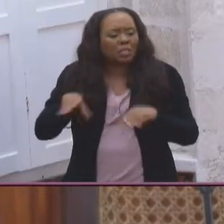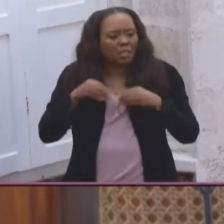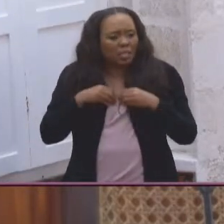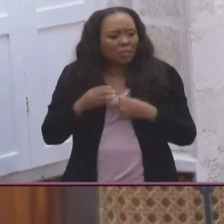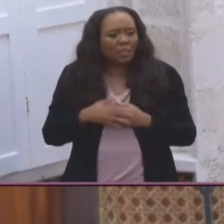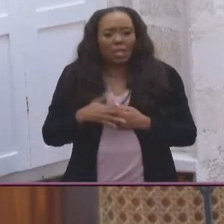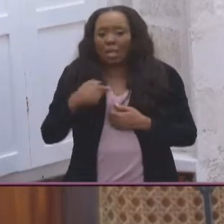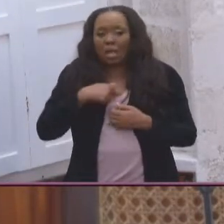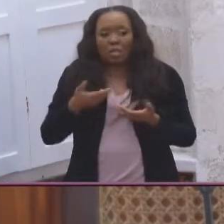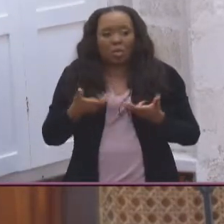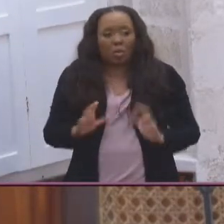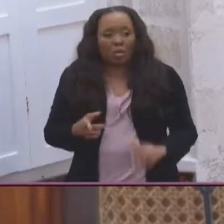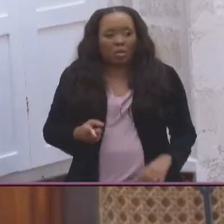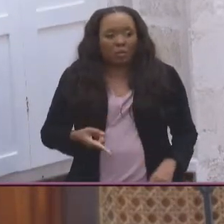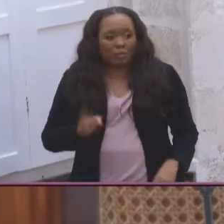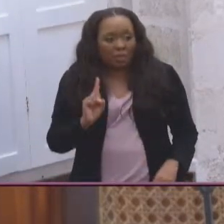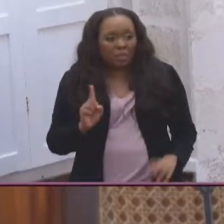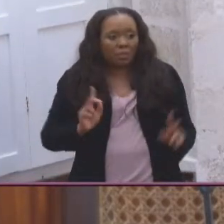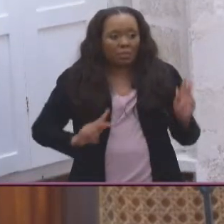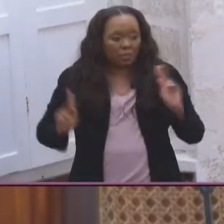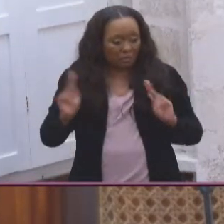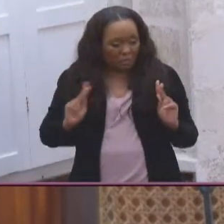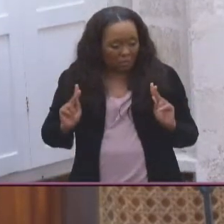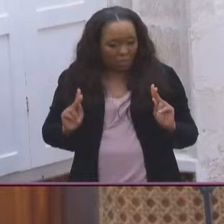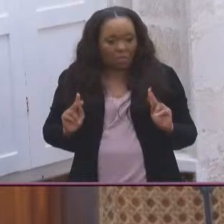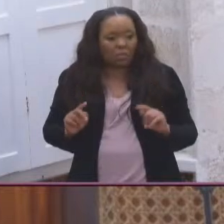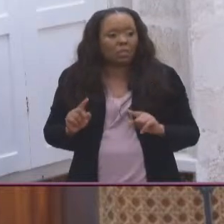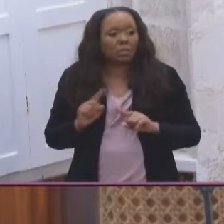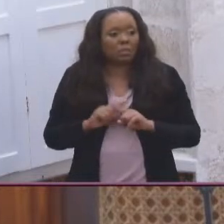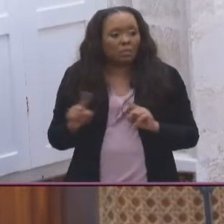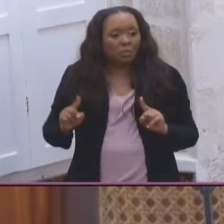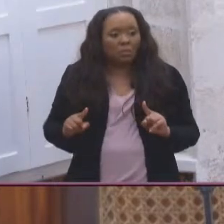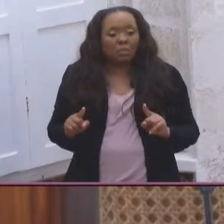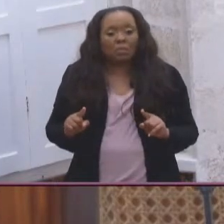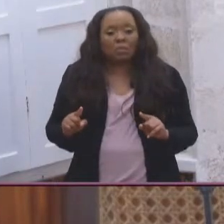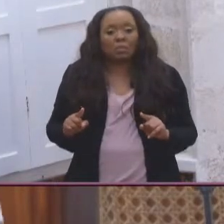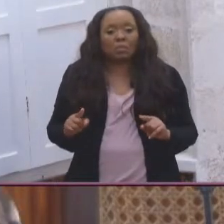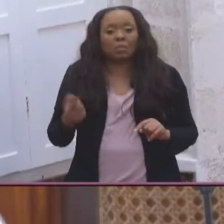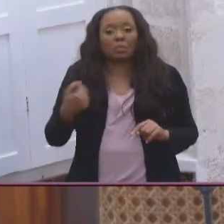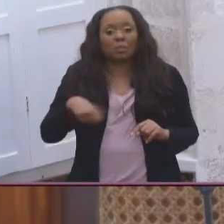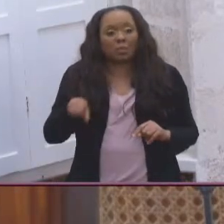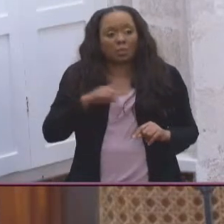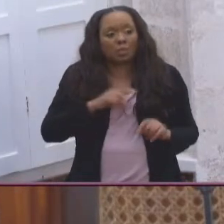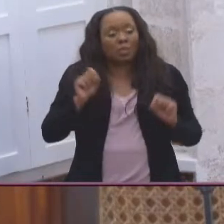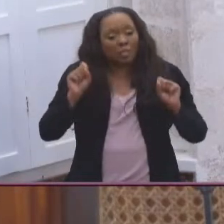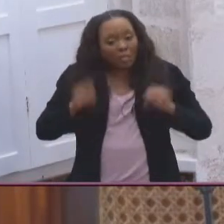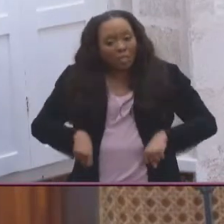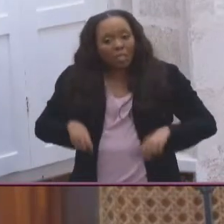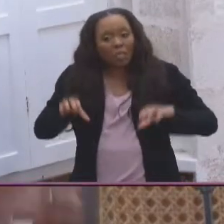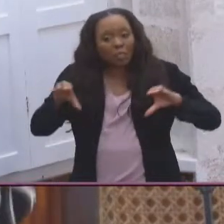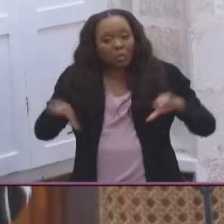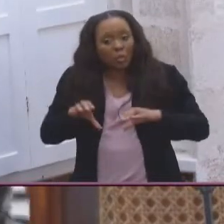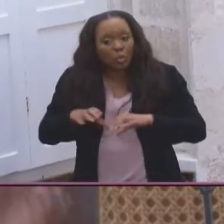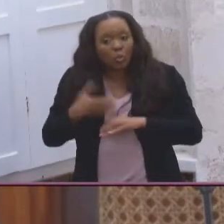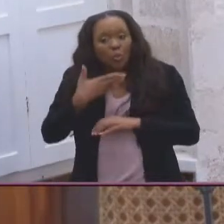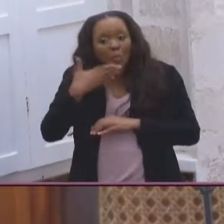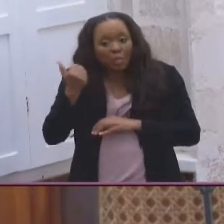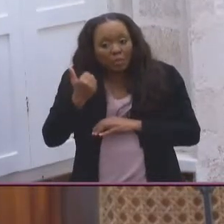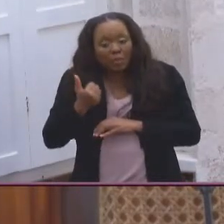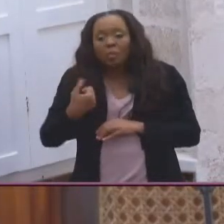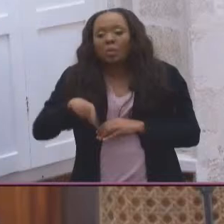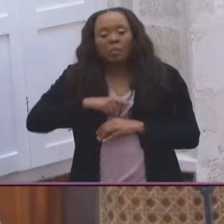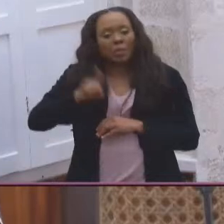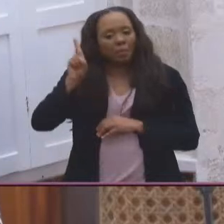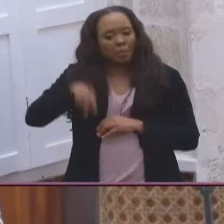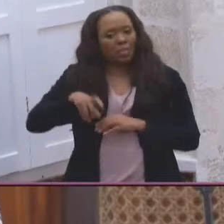offend anybody, but just to draw attention to the fact that we can and must do better. And the fact